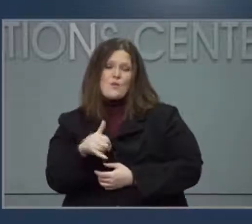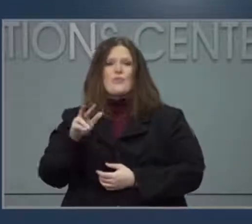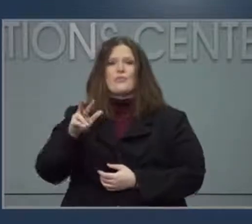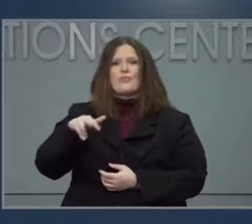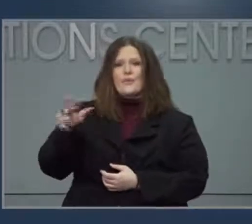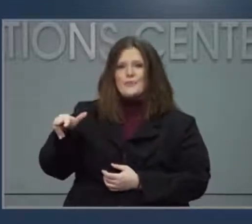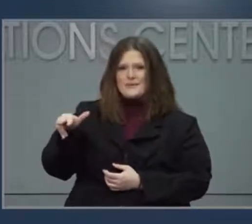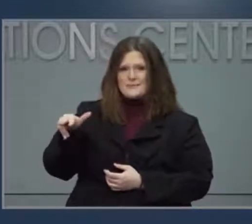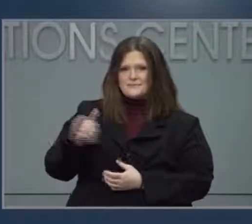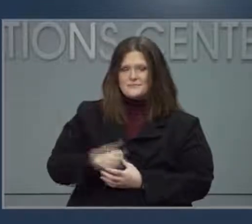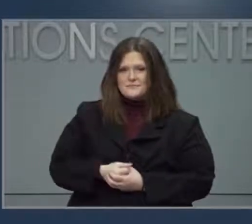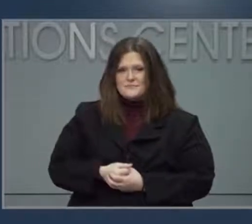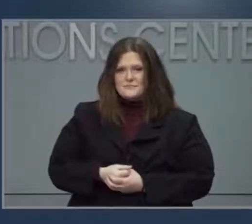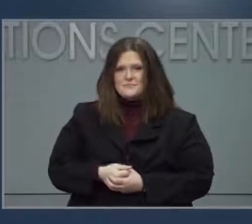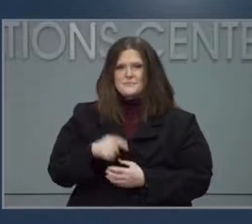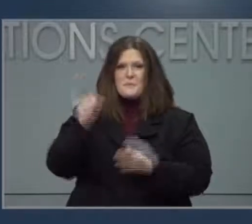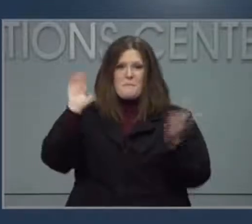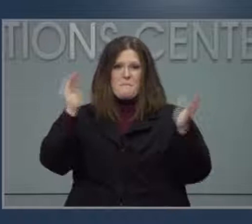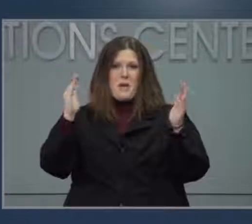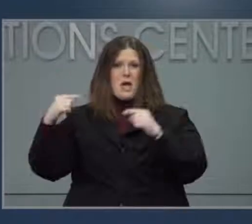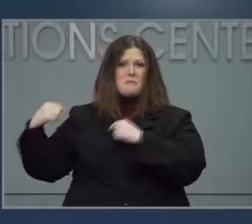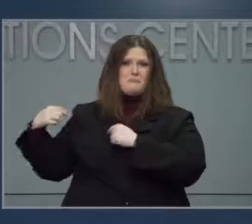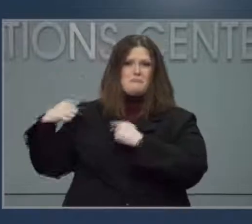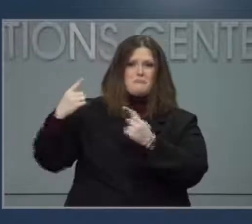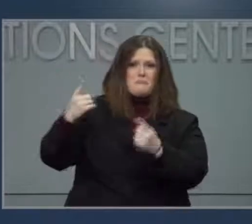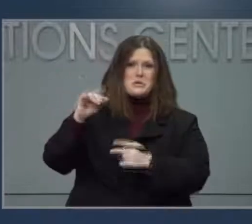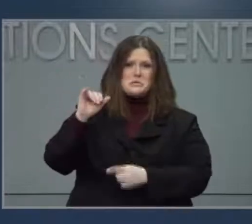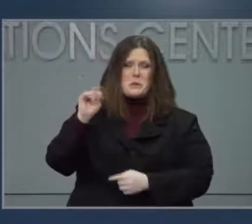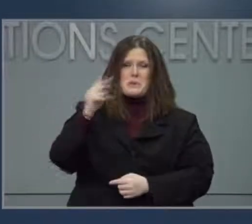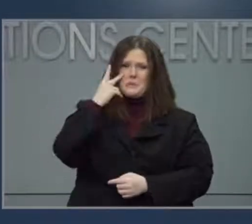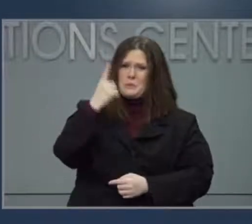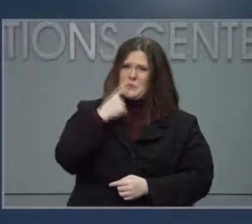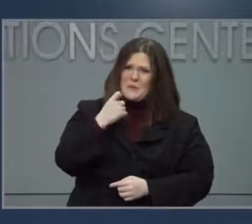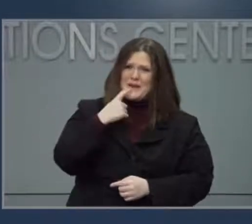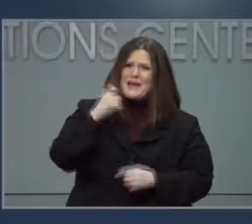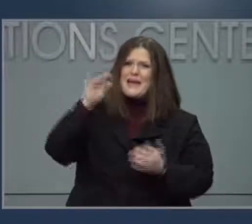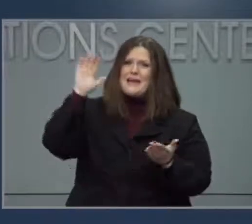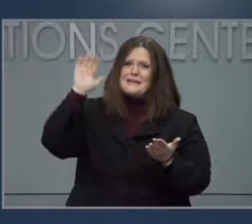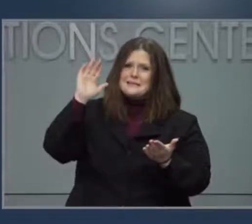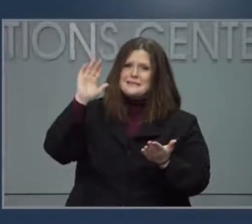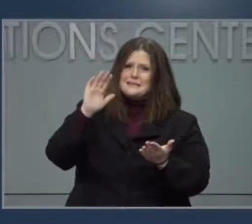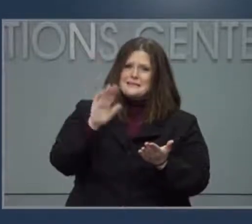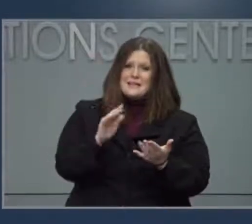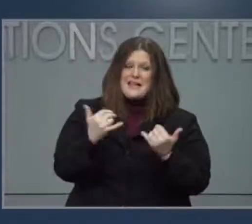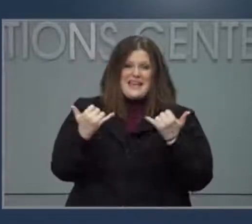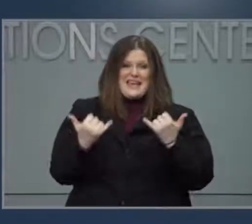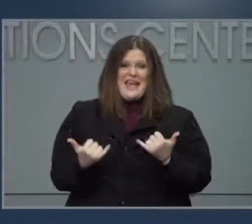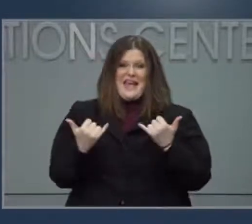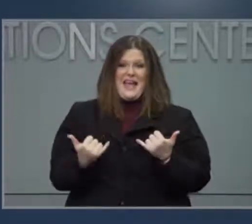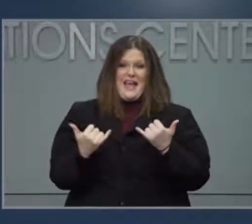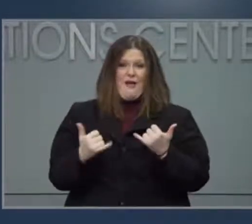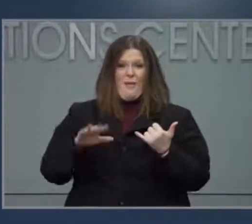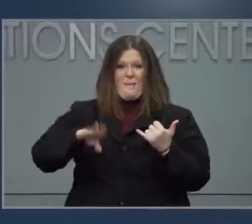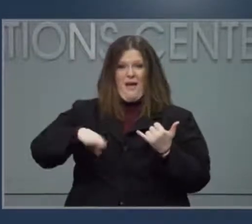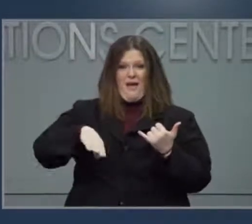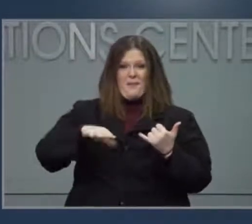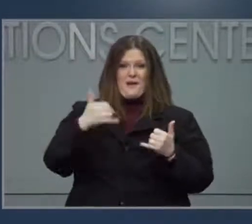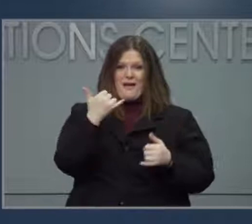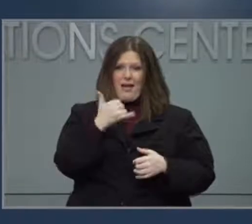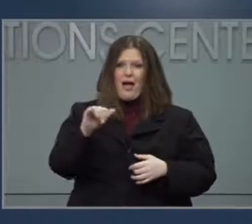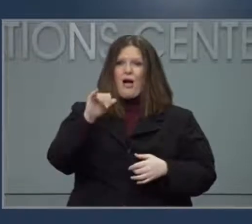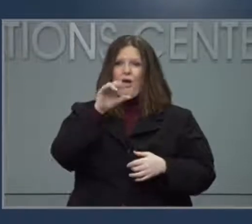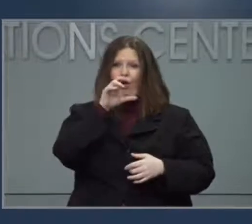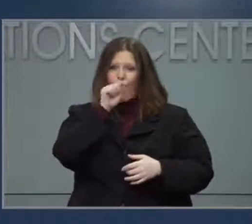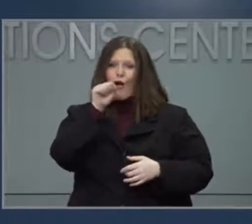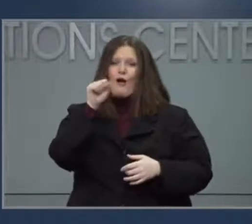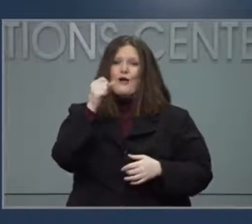yellow. Looking at the past county alert maps, you can see that the bottom map shows the fewest red counties in the state